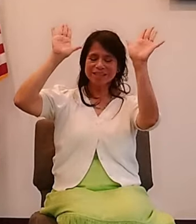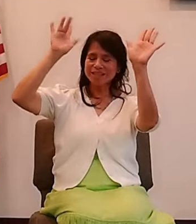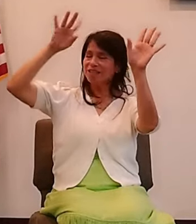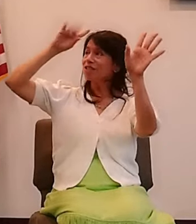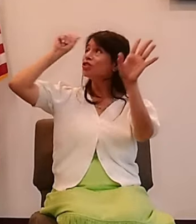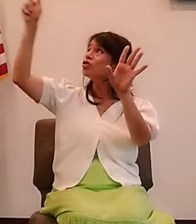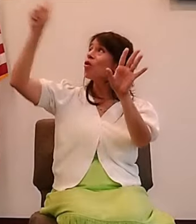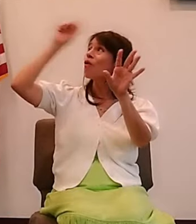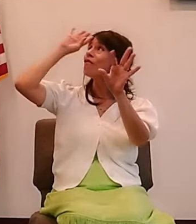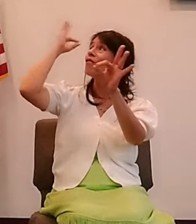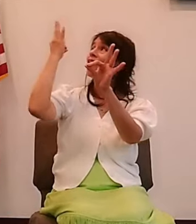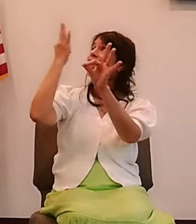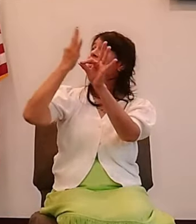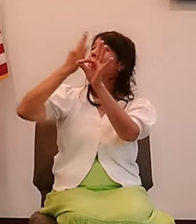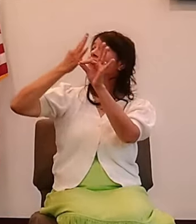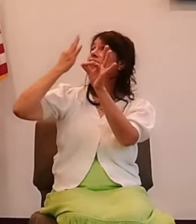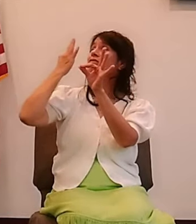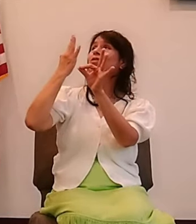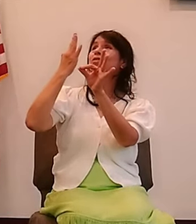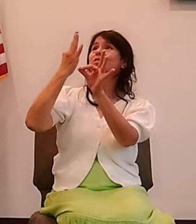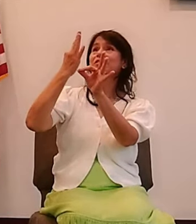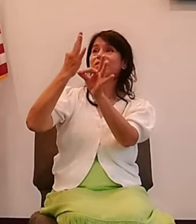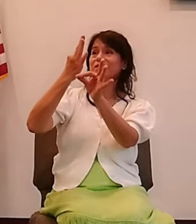Great is your